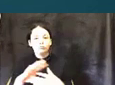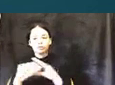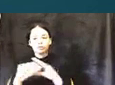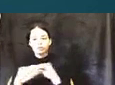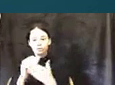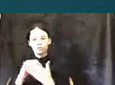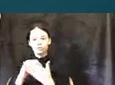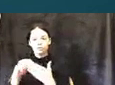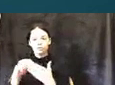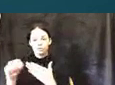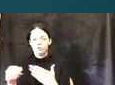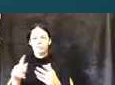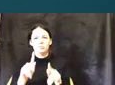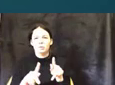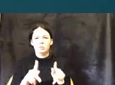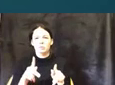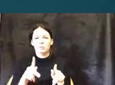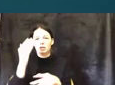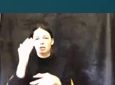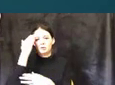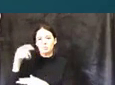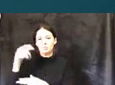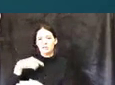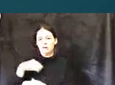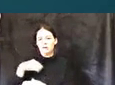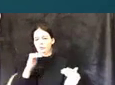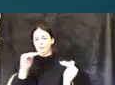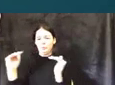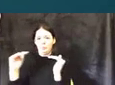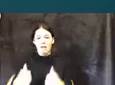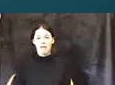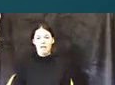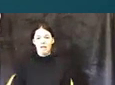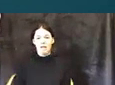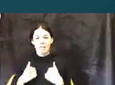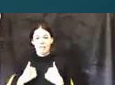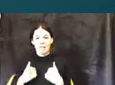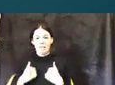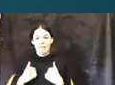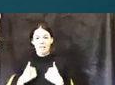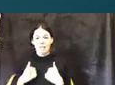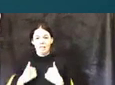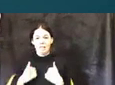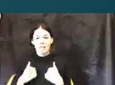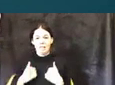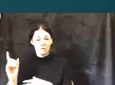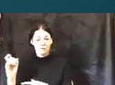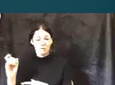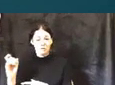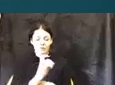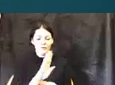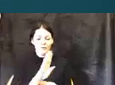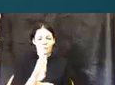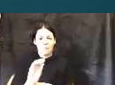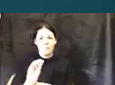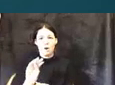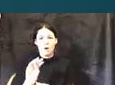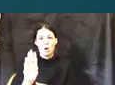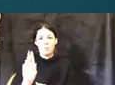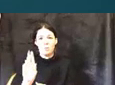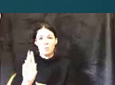decade. To me, running from bullets and bombs was less stressful than writing these books, because in my mind, I kept just thinking